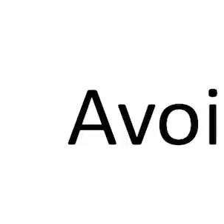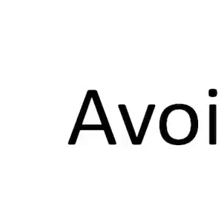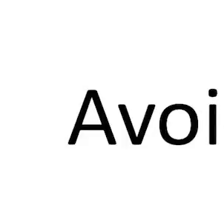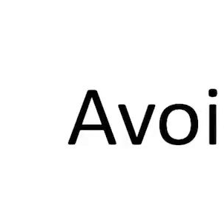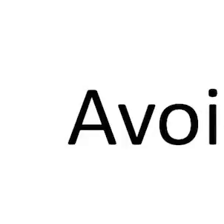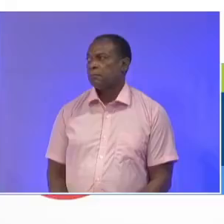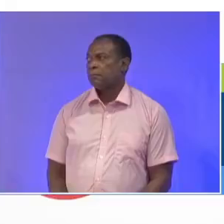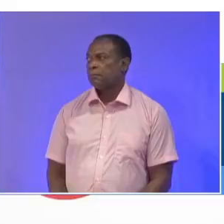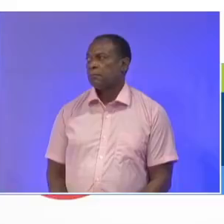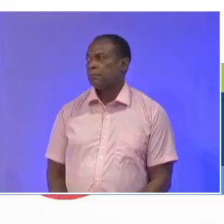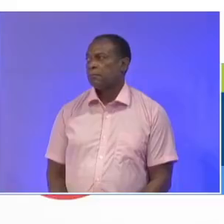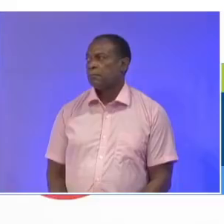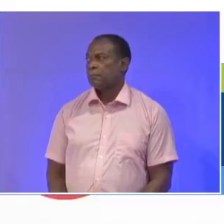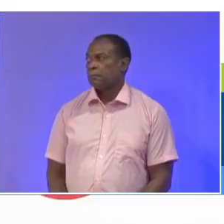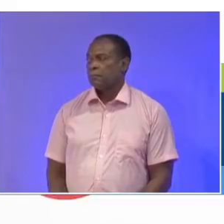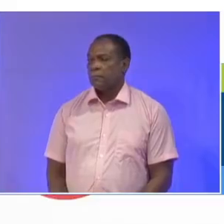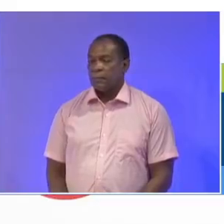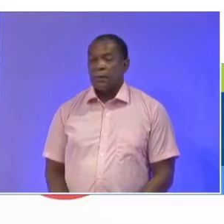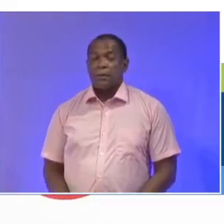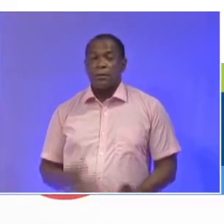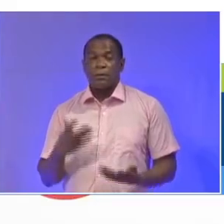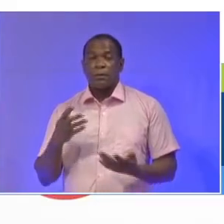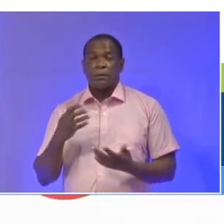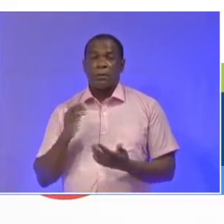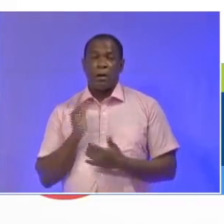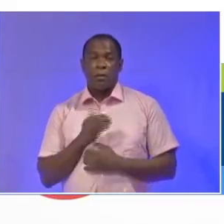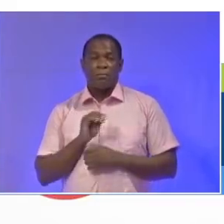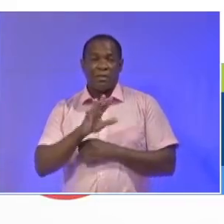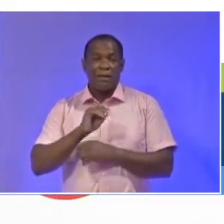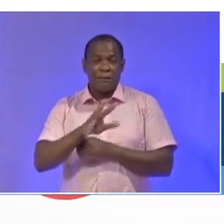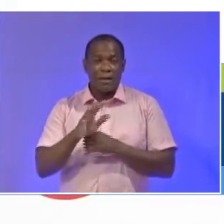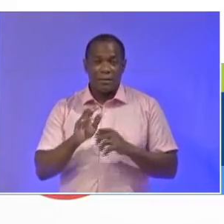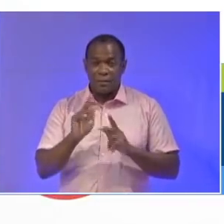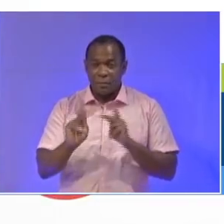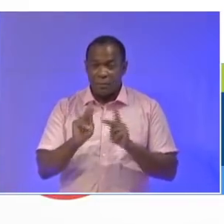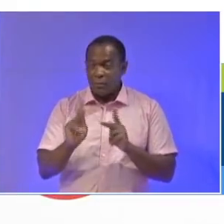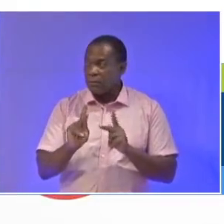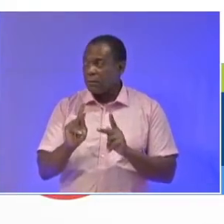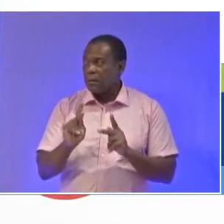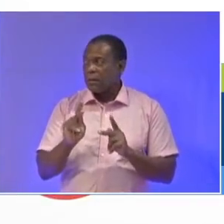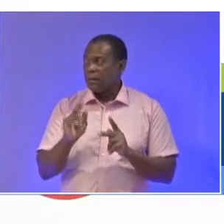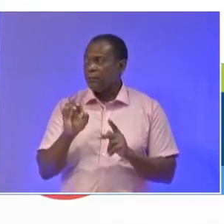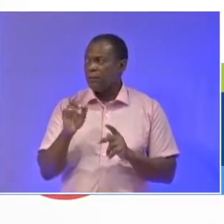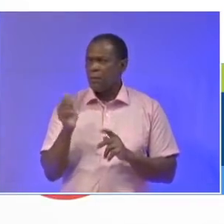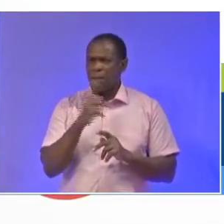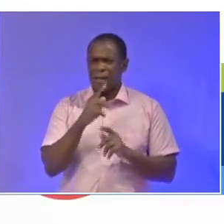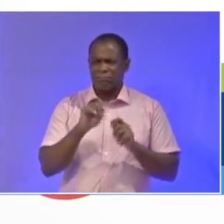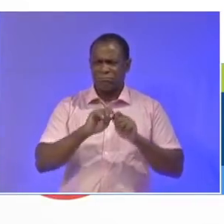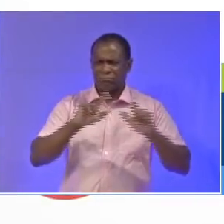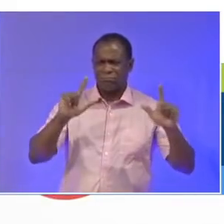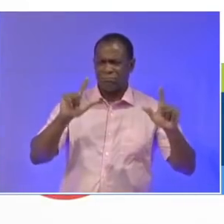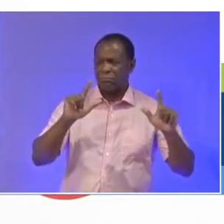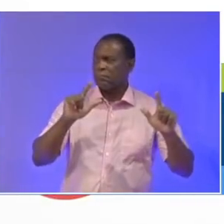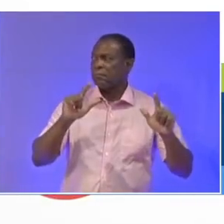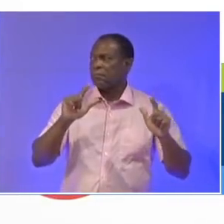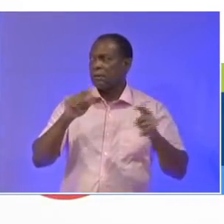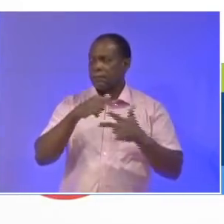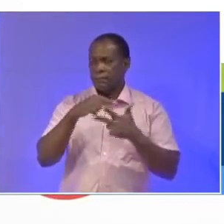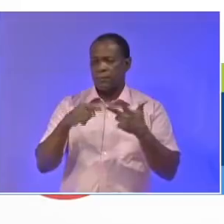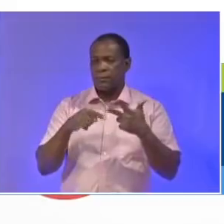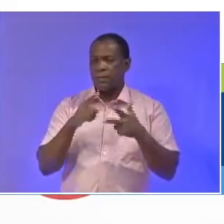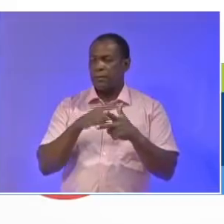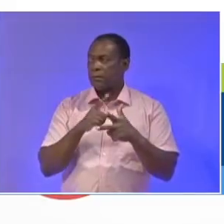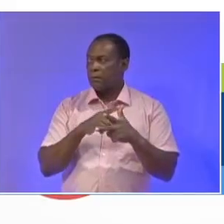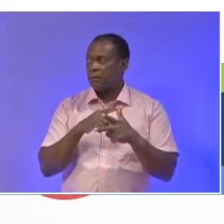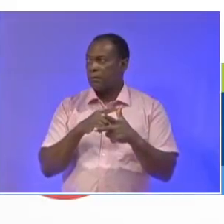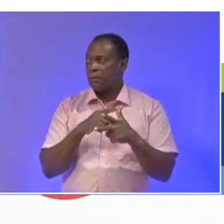So our advice to the public is a few-fold. If you go back to the slide before, the take-home points from my message